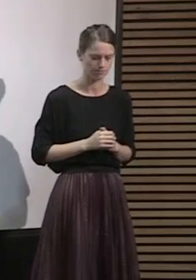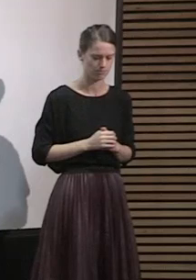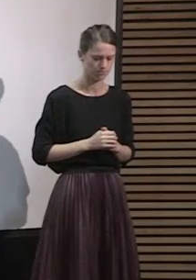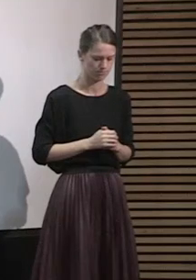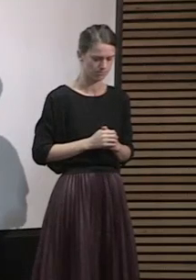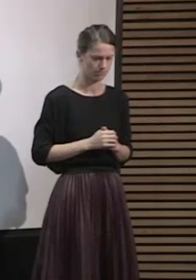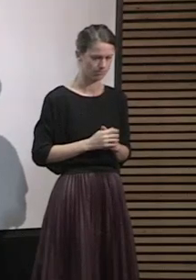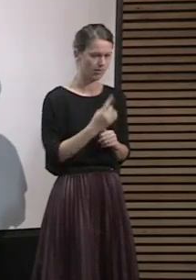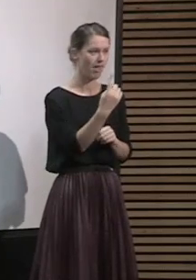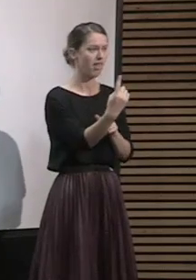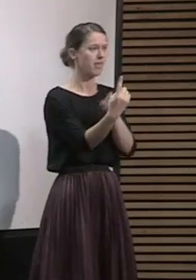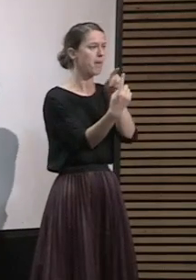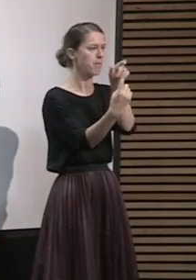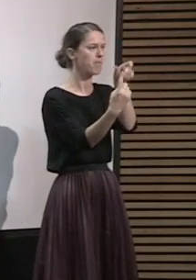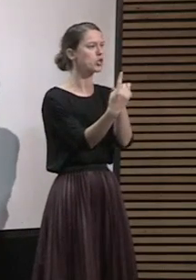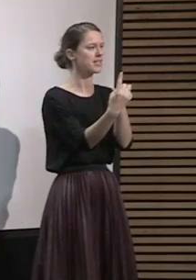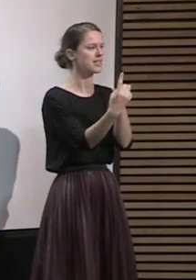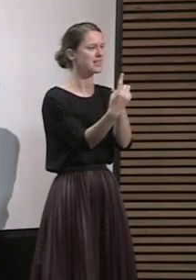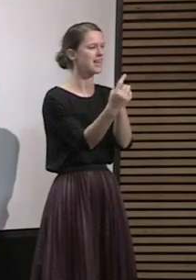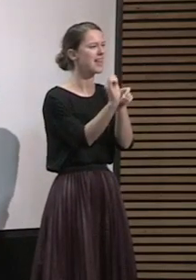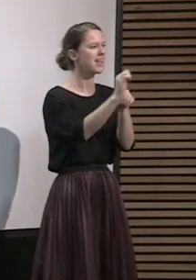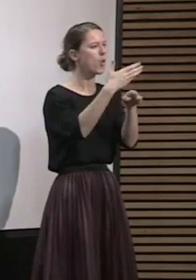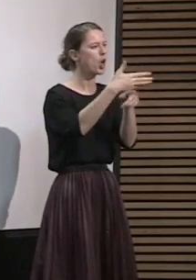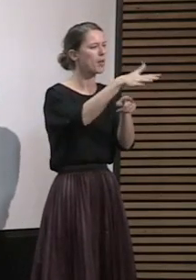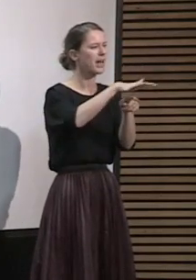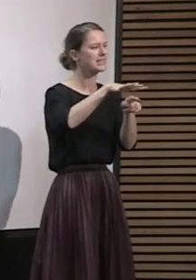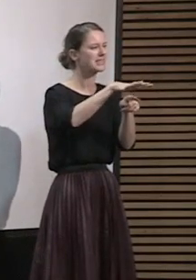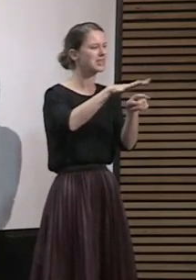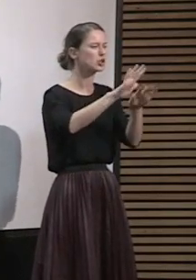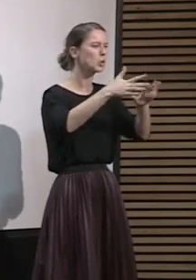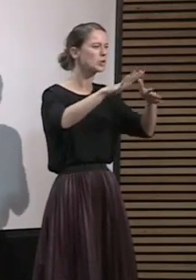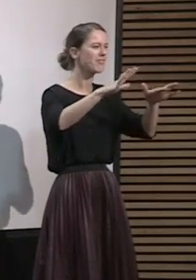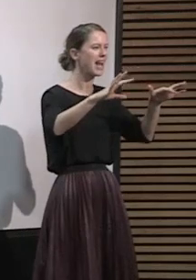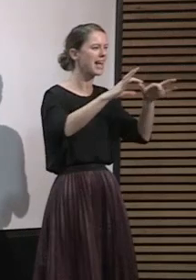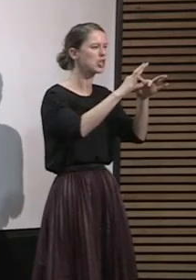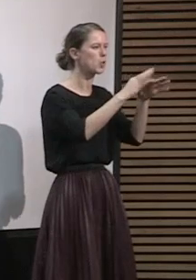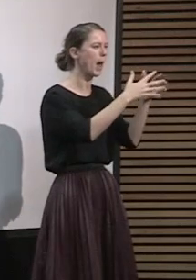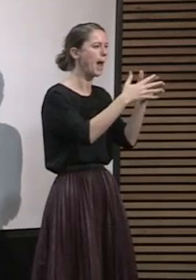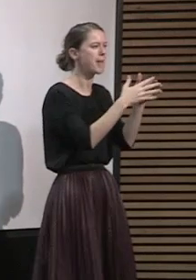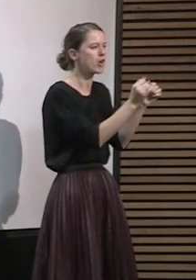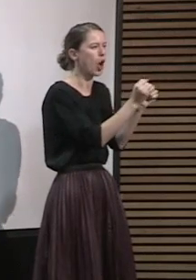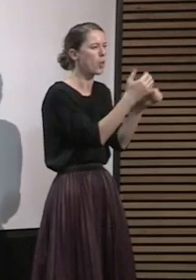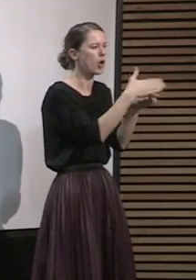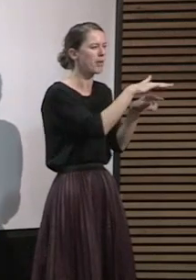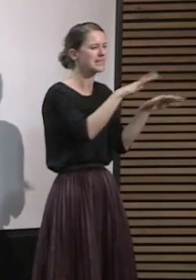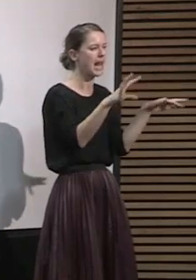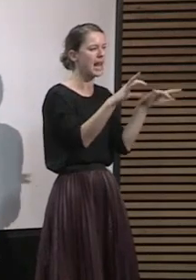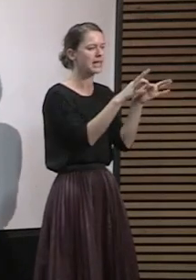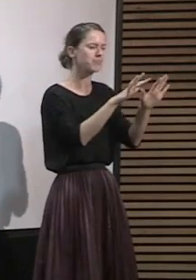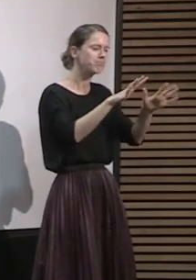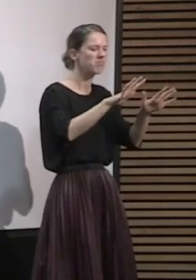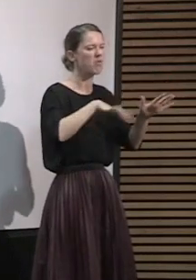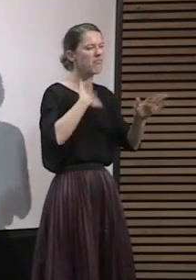is a connection between where that person's workplace is and the Americold workplace, and it seems